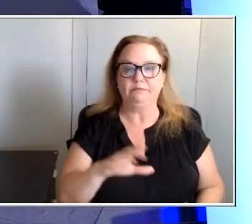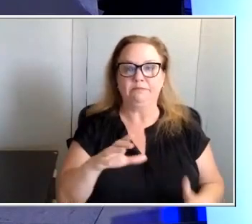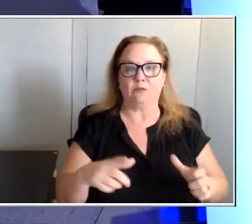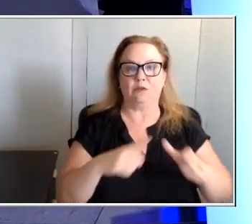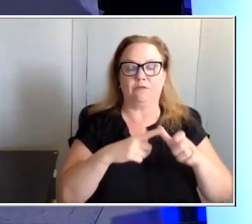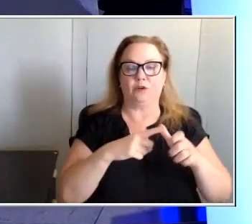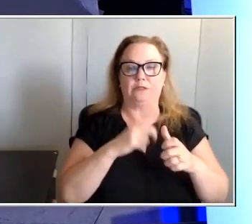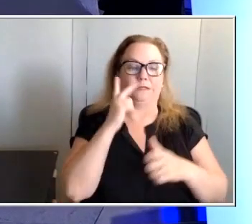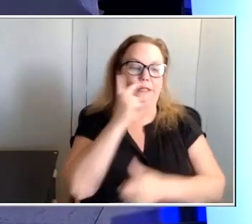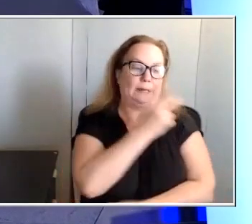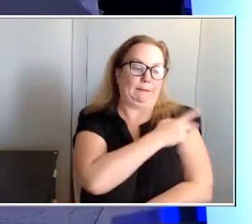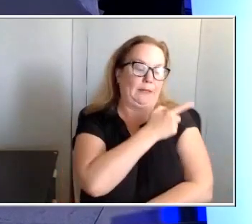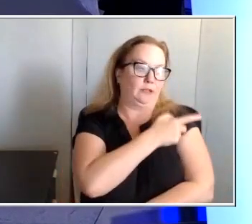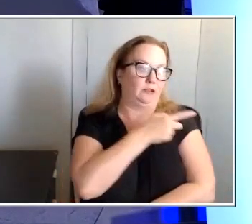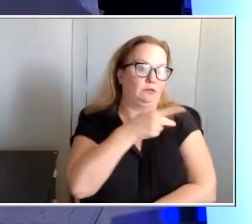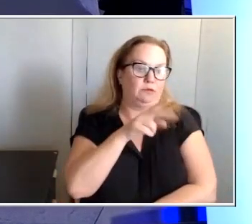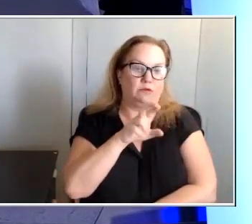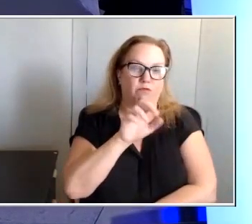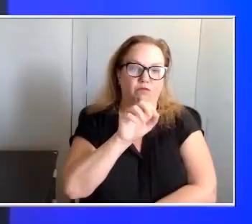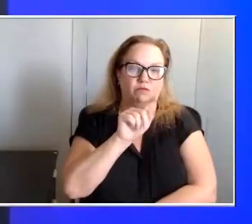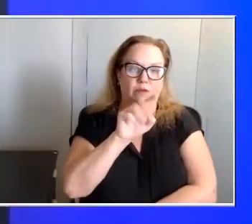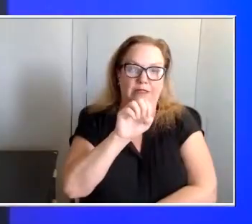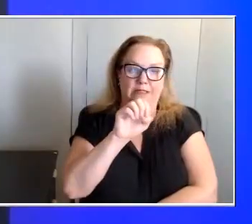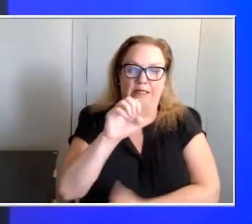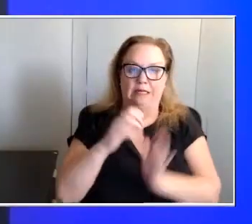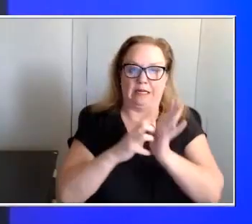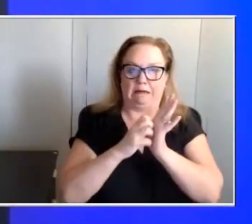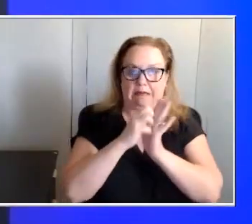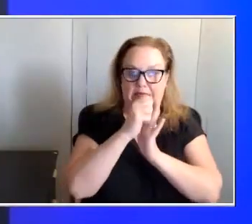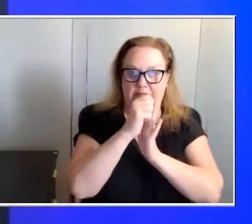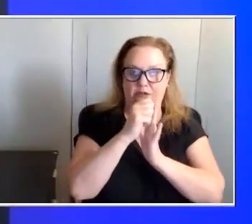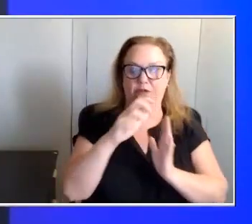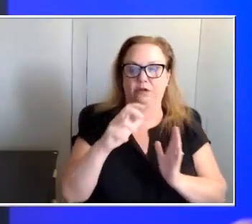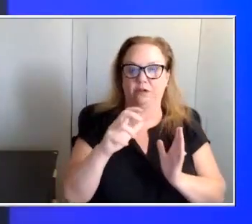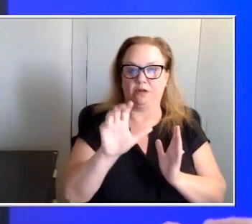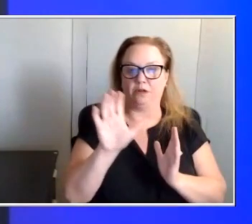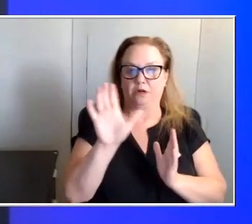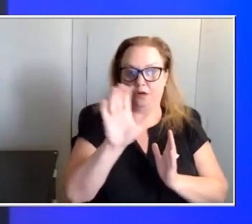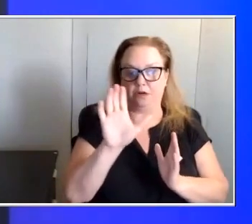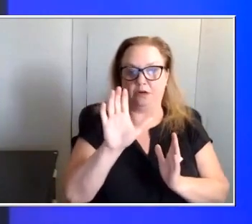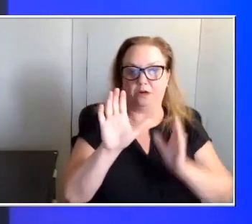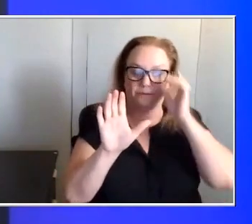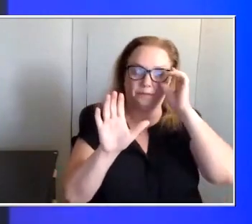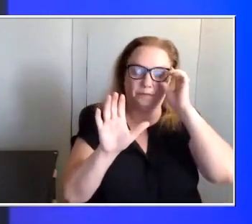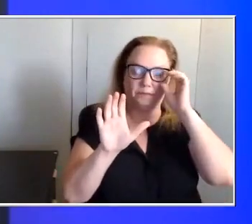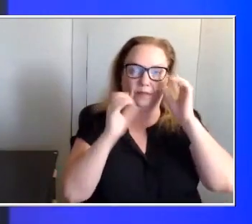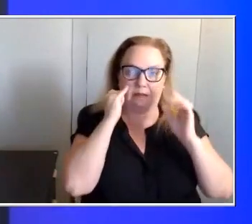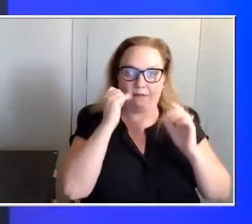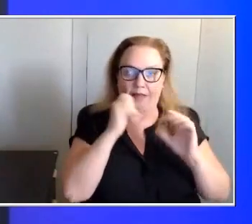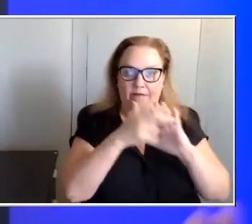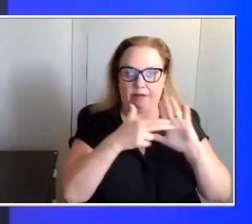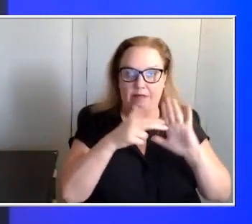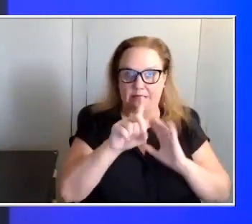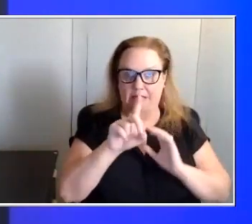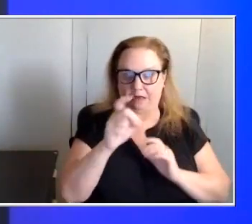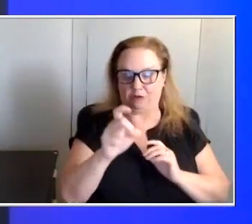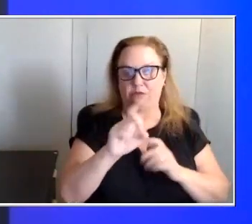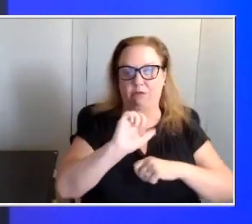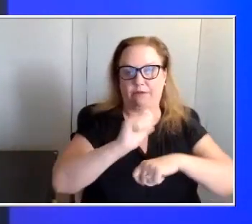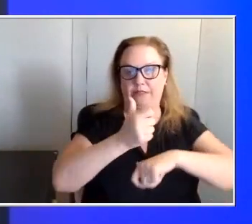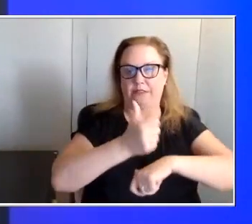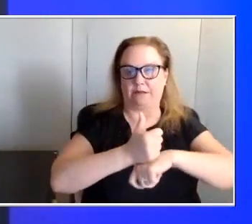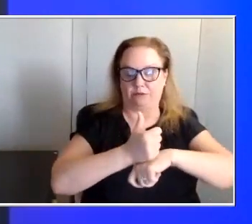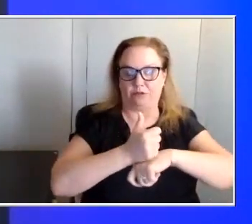with prostate cancer? Well, with prostate cancer, I mean, but if they have a diagnosis, so we've established that there is a